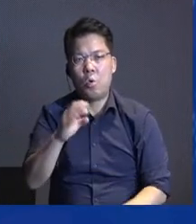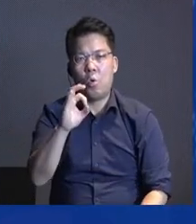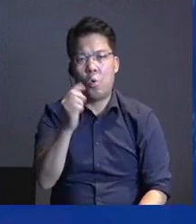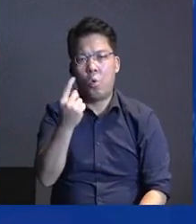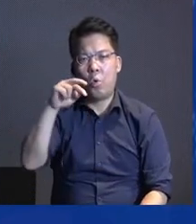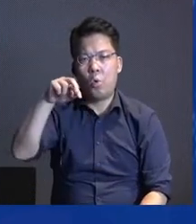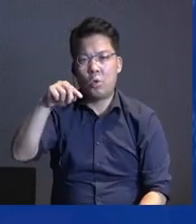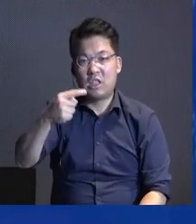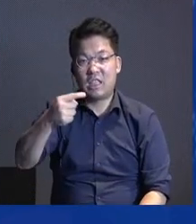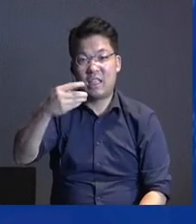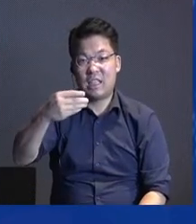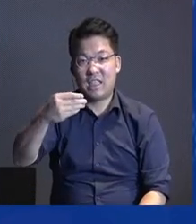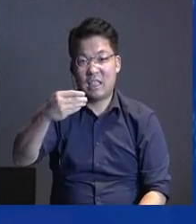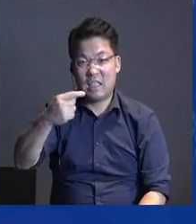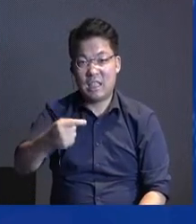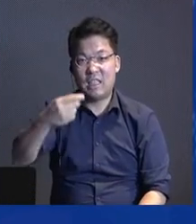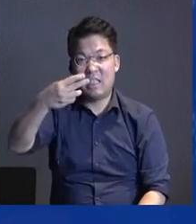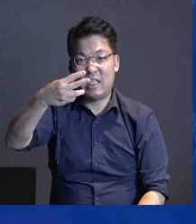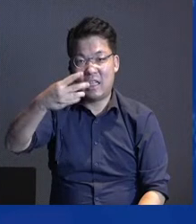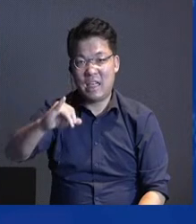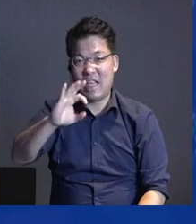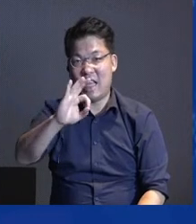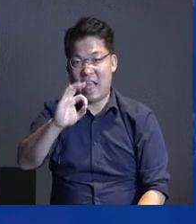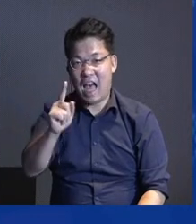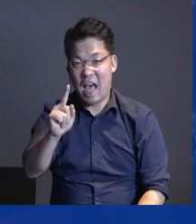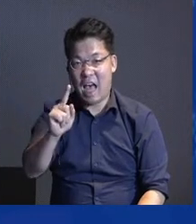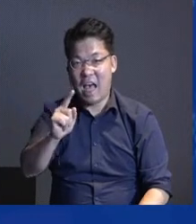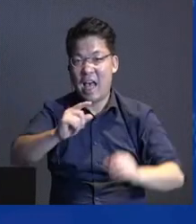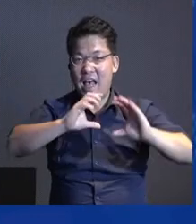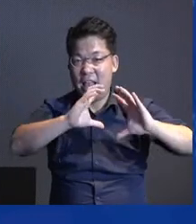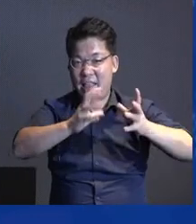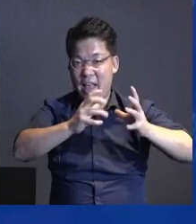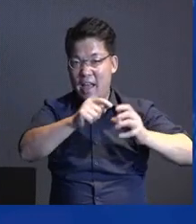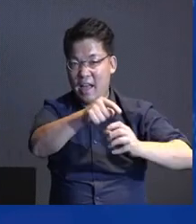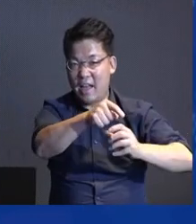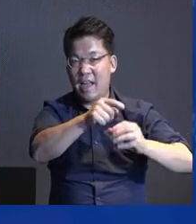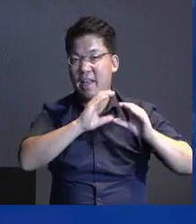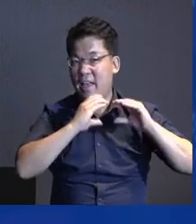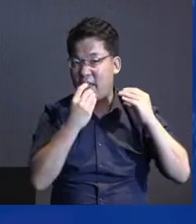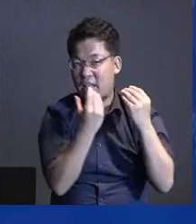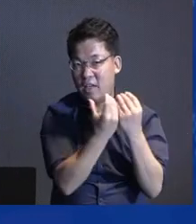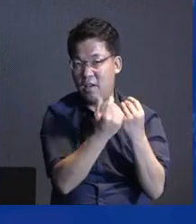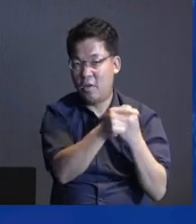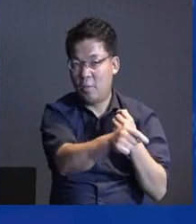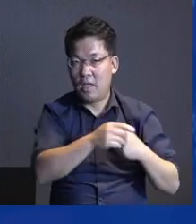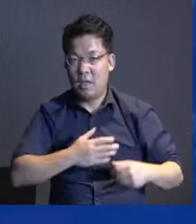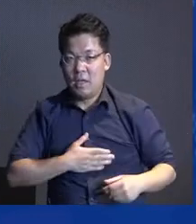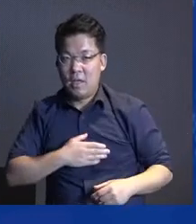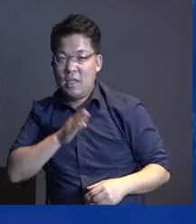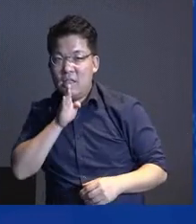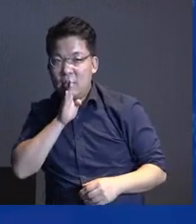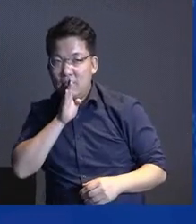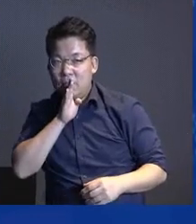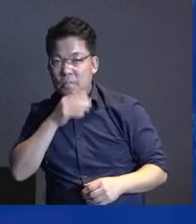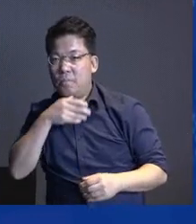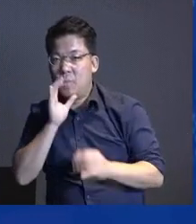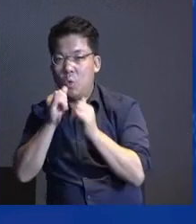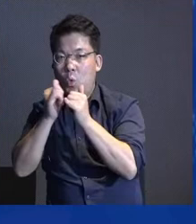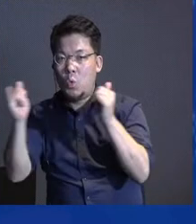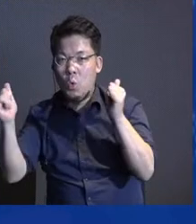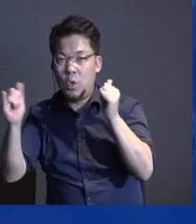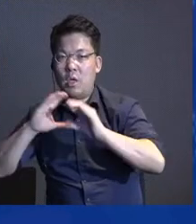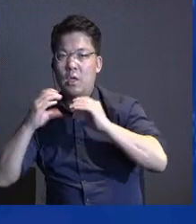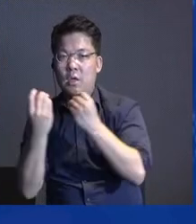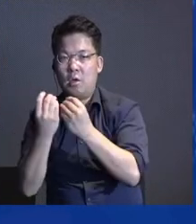have been implemented together with the Pensioners Fund, they are also interested now to transfer the concept